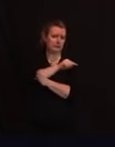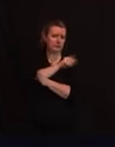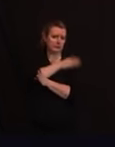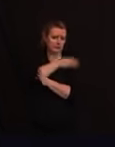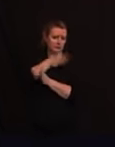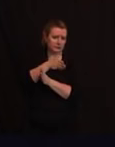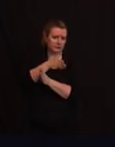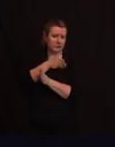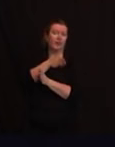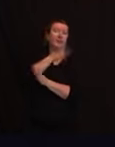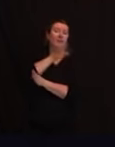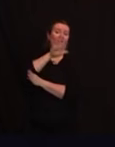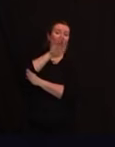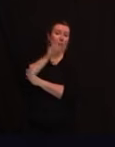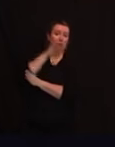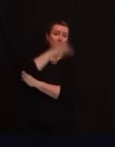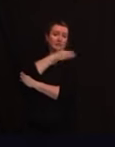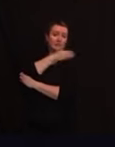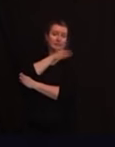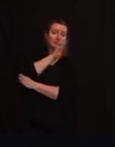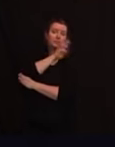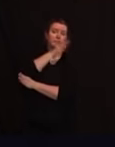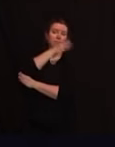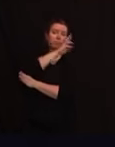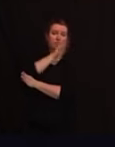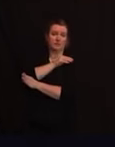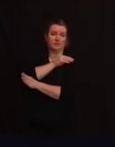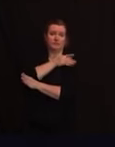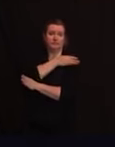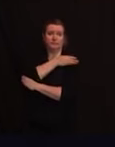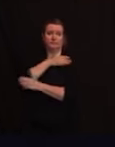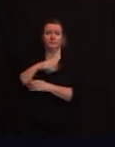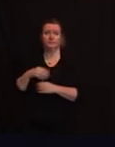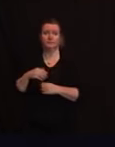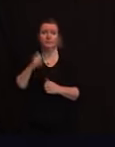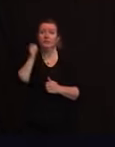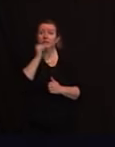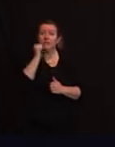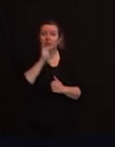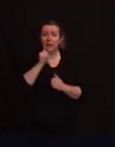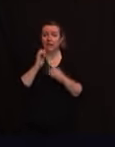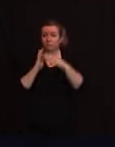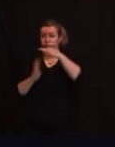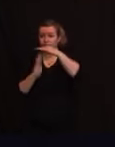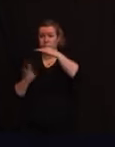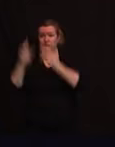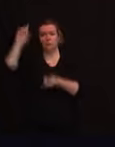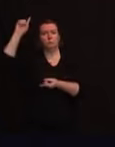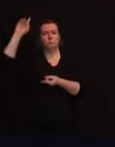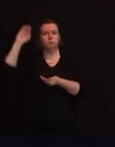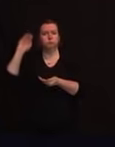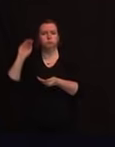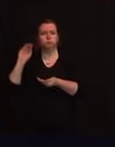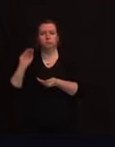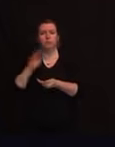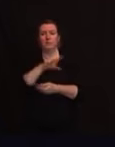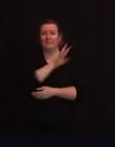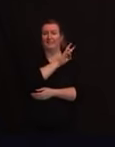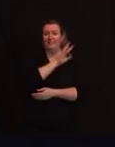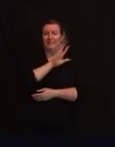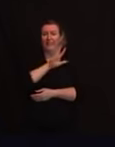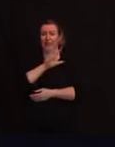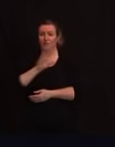And the day before that, 6%. So we want the daily growth rate to decrease. We want the doubling time to